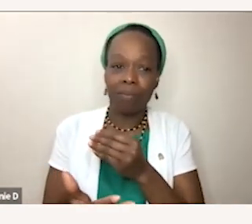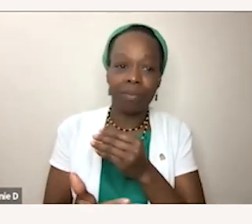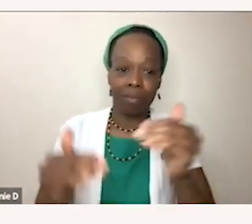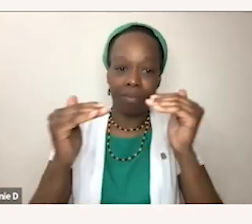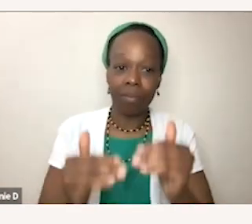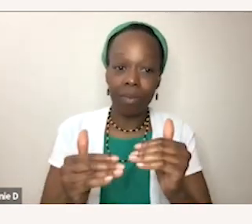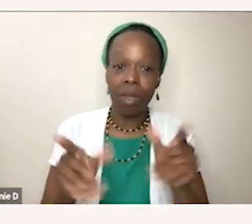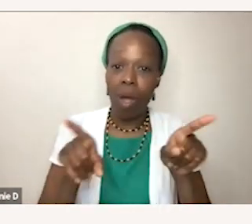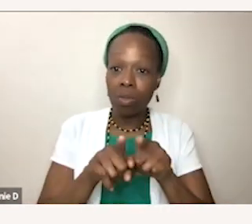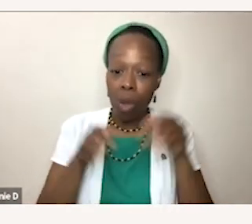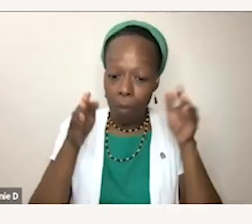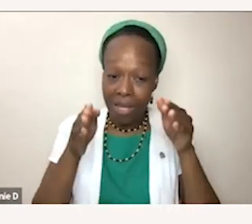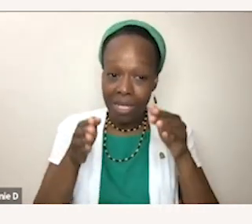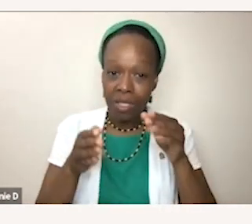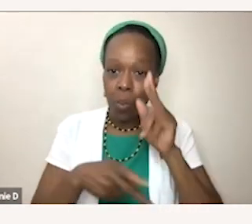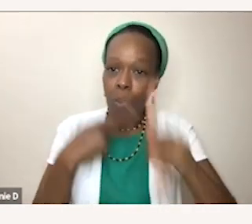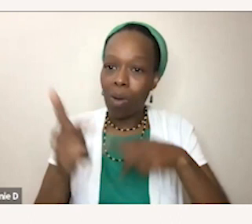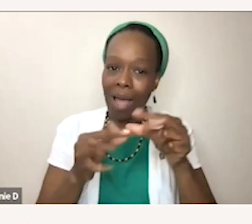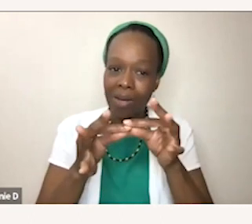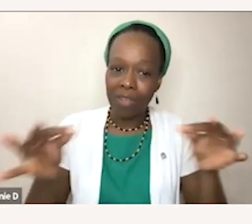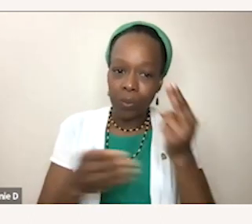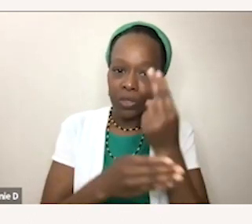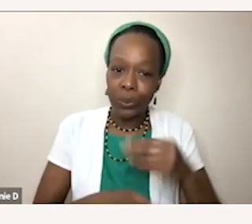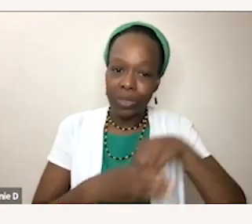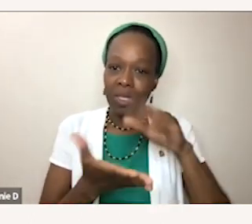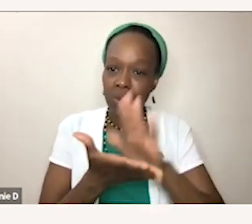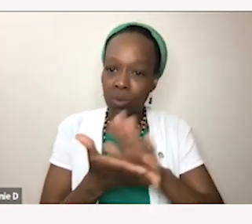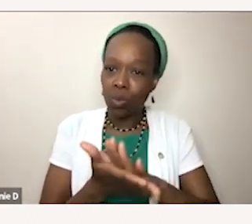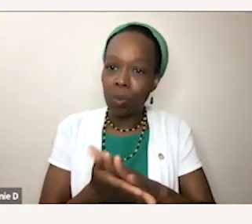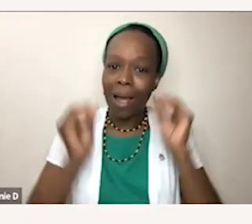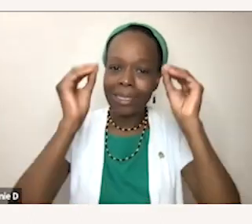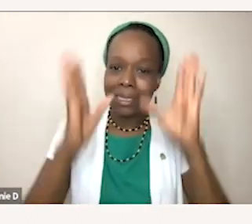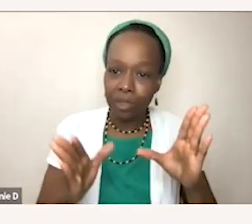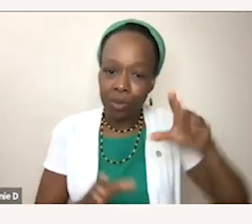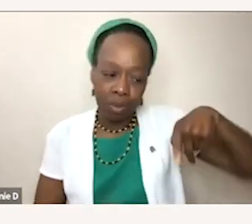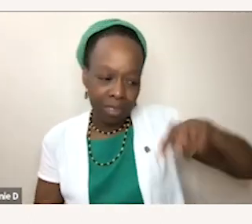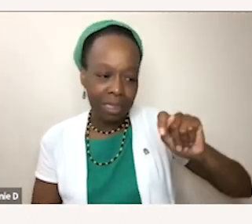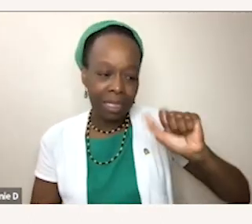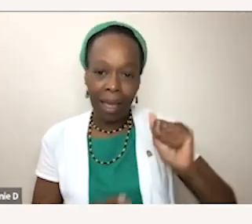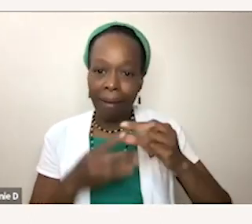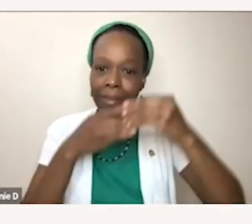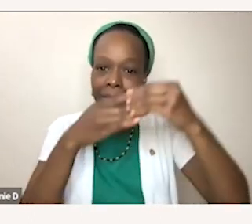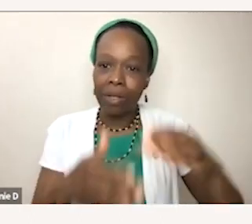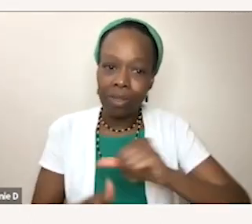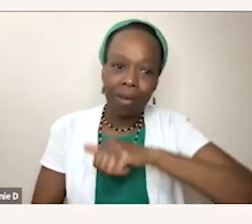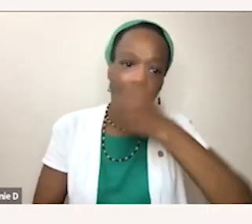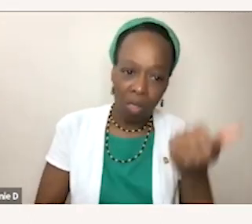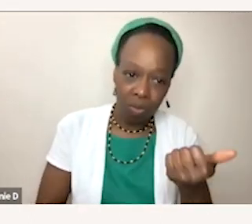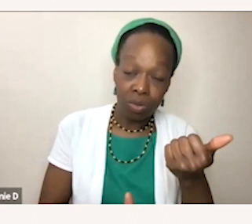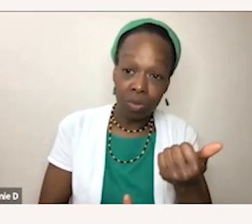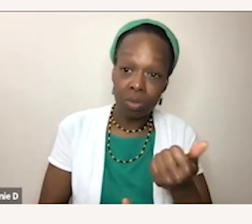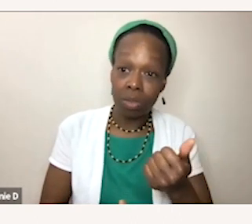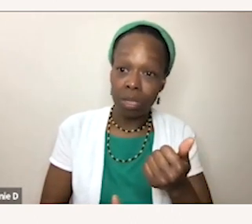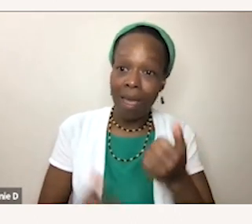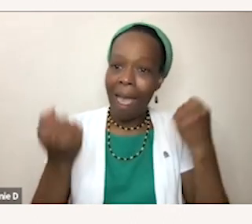attention to language used at school by teachers, PTA leaders and others. Speak up respectively and educate. Call them in. We spoke about